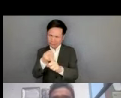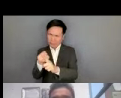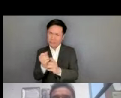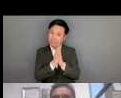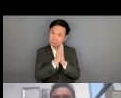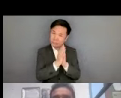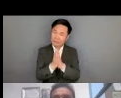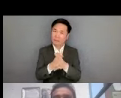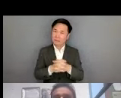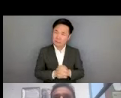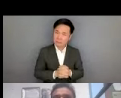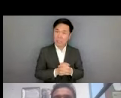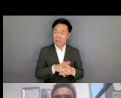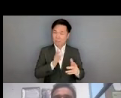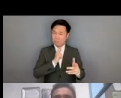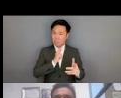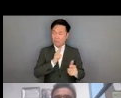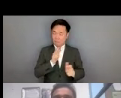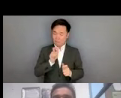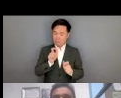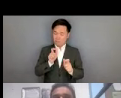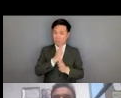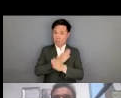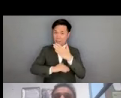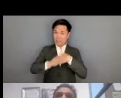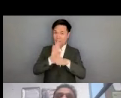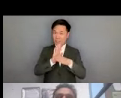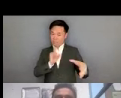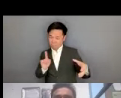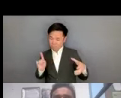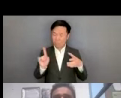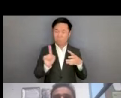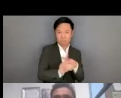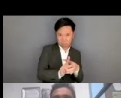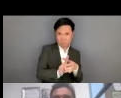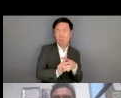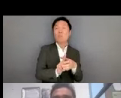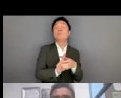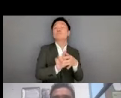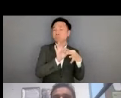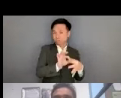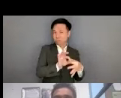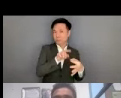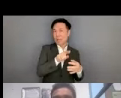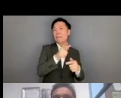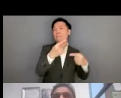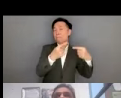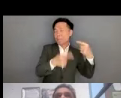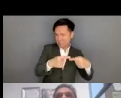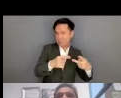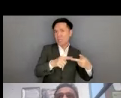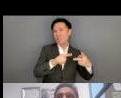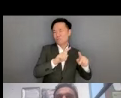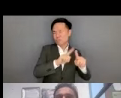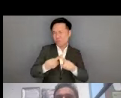equal space for the persons with disabilities, especially young people, in their party structures and organizations.